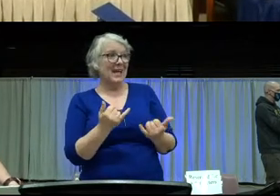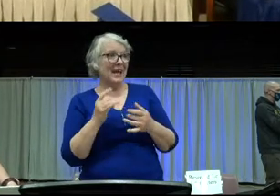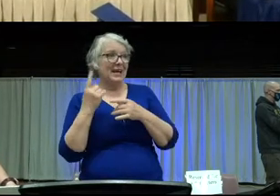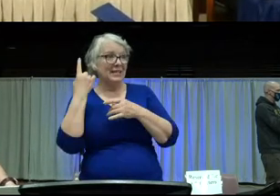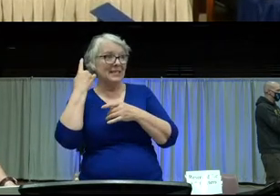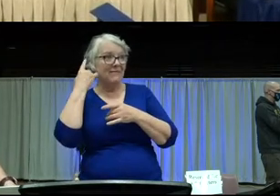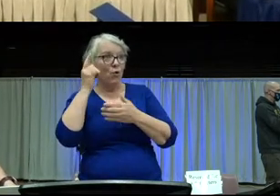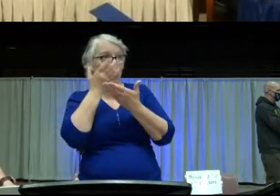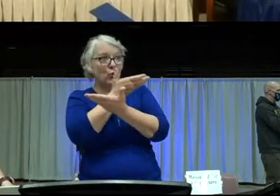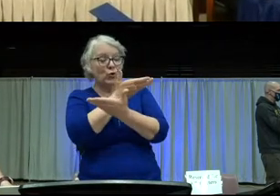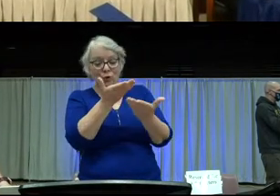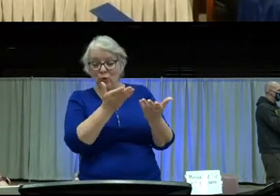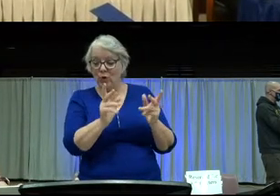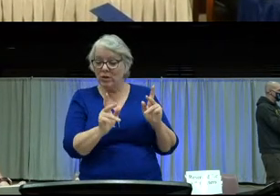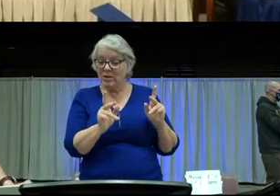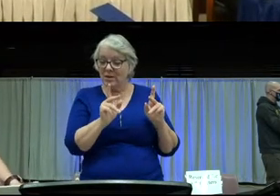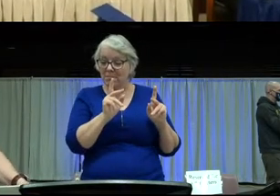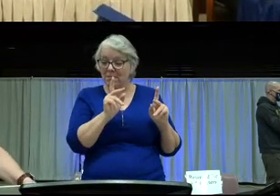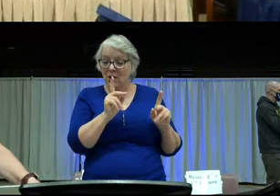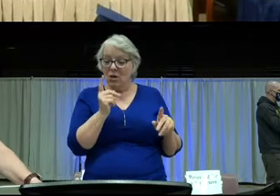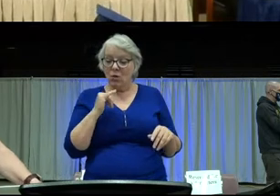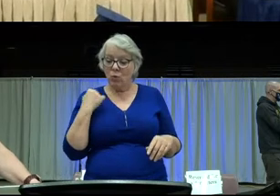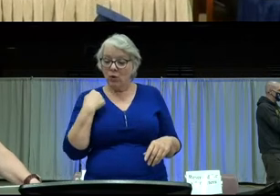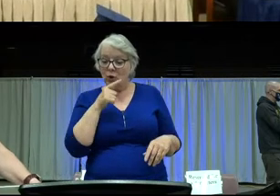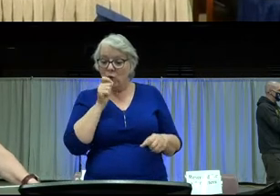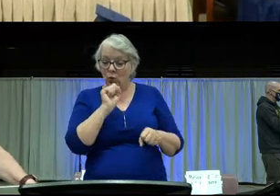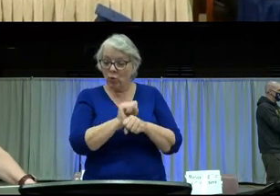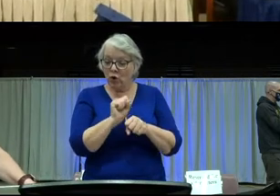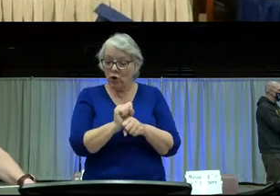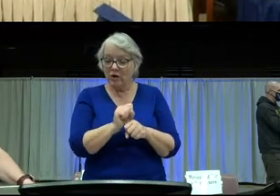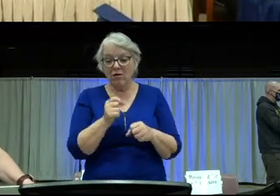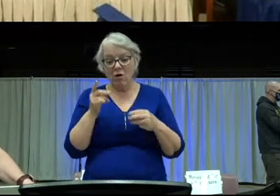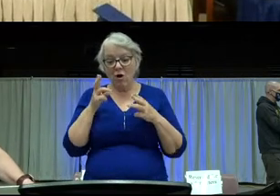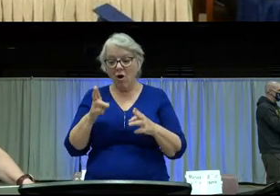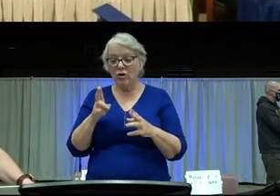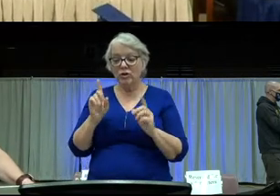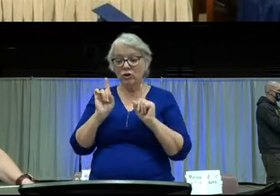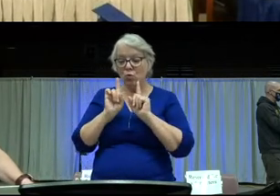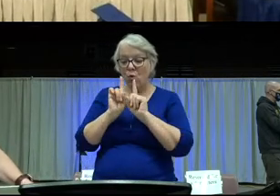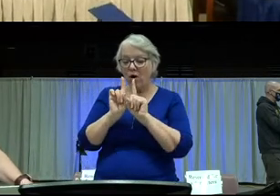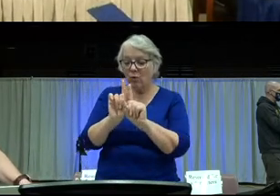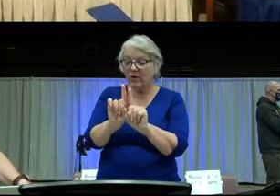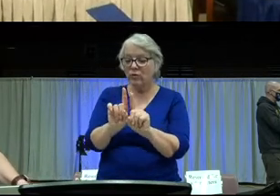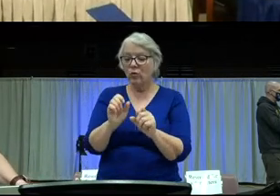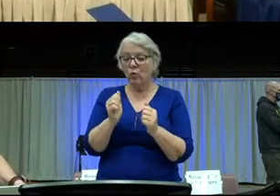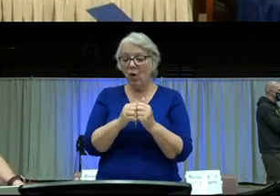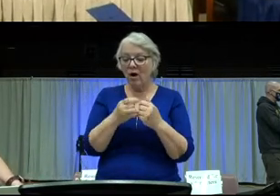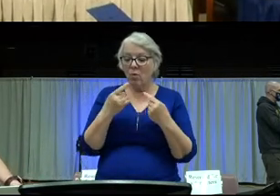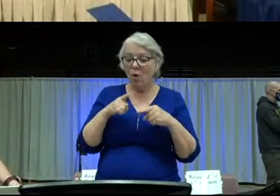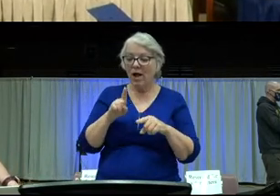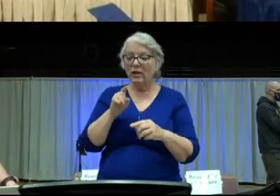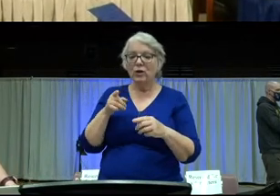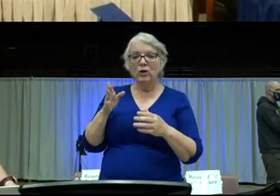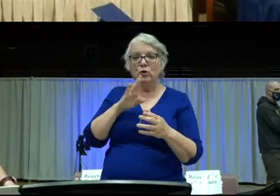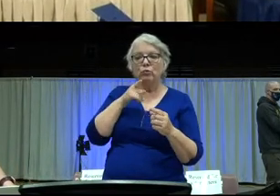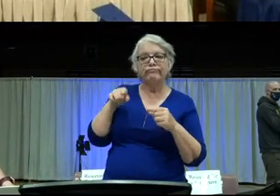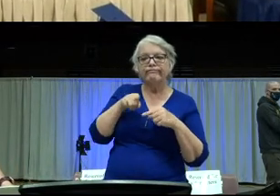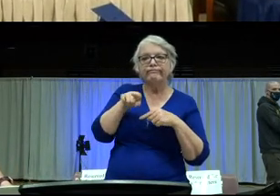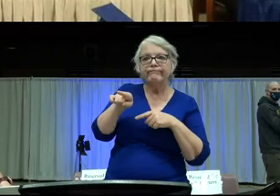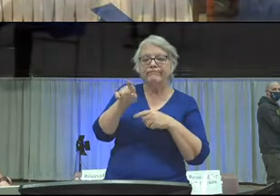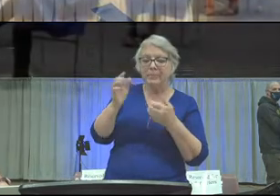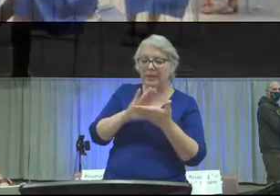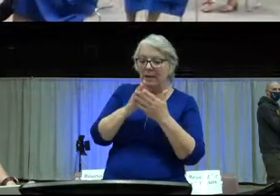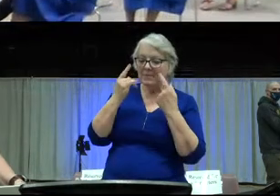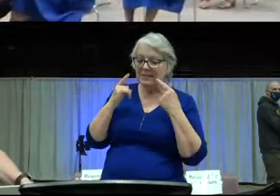of walking with you on your path to success. You and the community entrust us to use